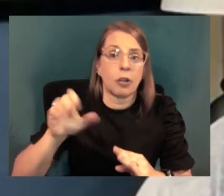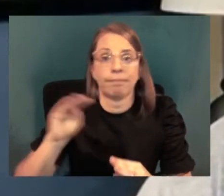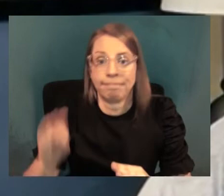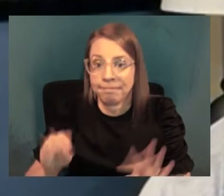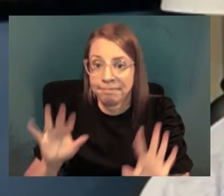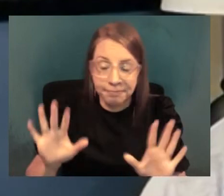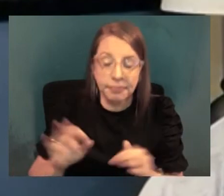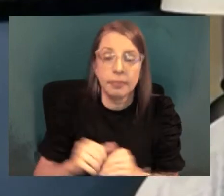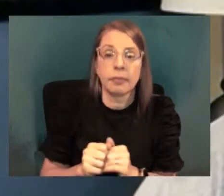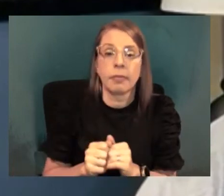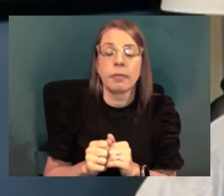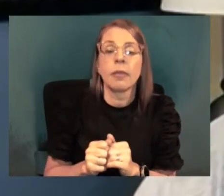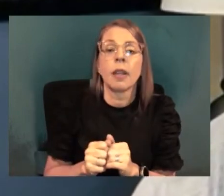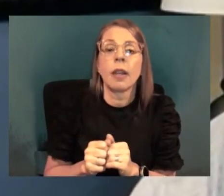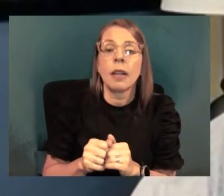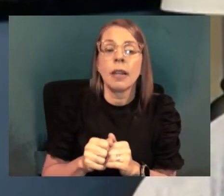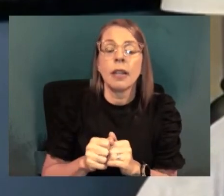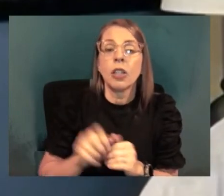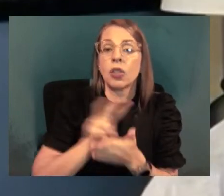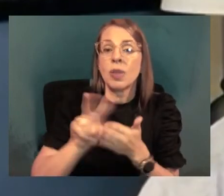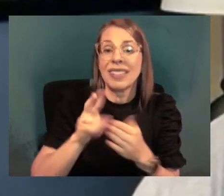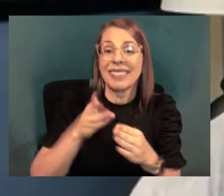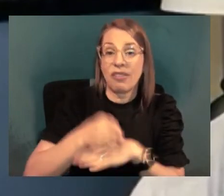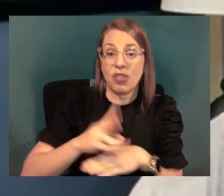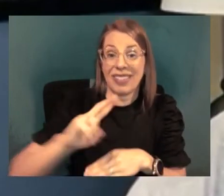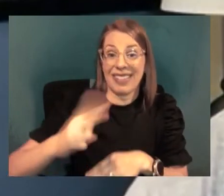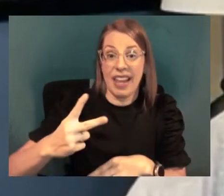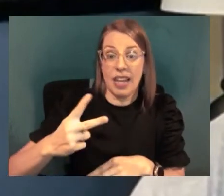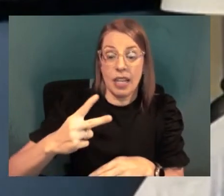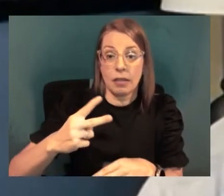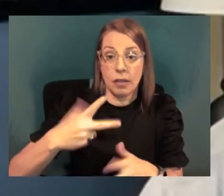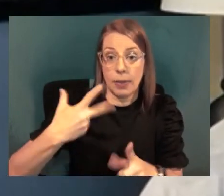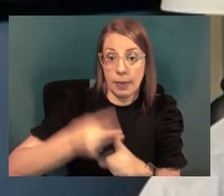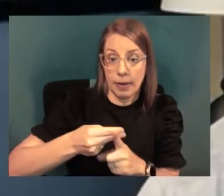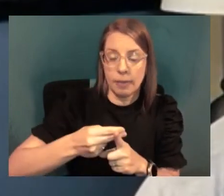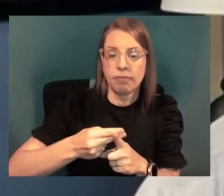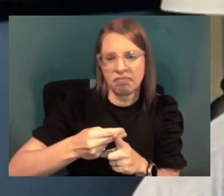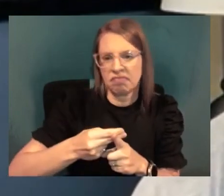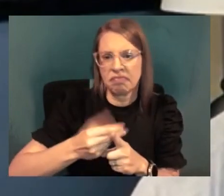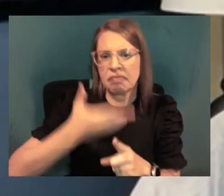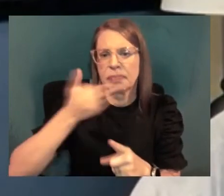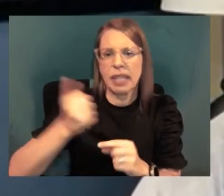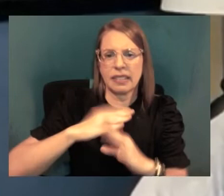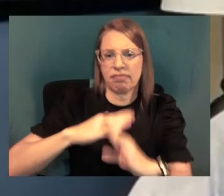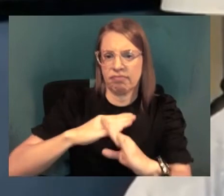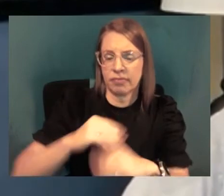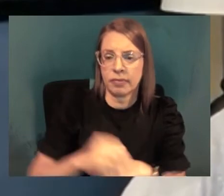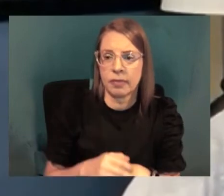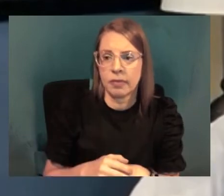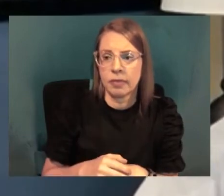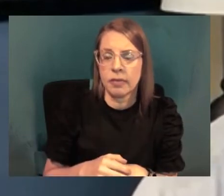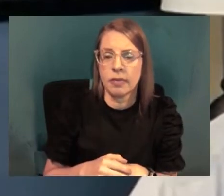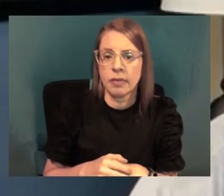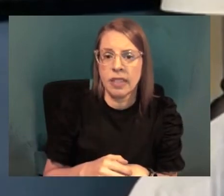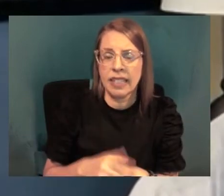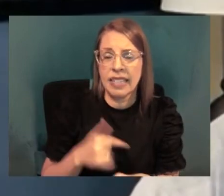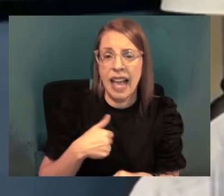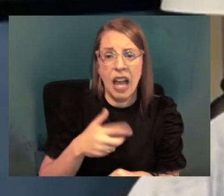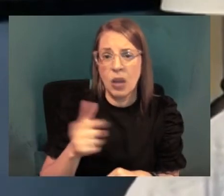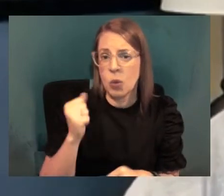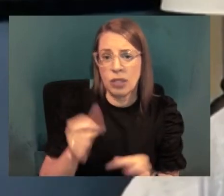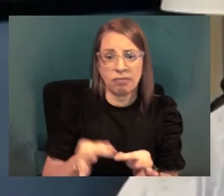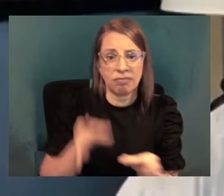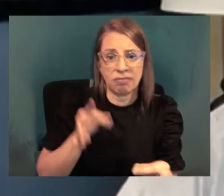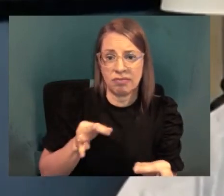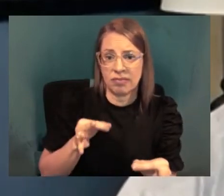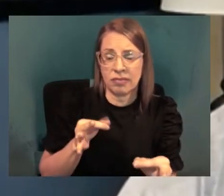after the second dose. But I would in no circumstances push up that schedule. If anything, you may be better